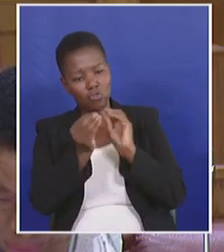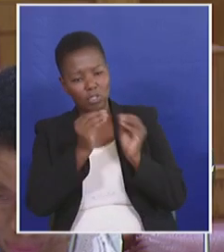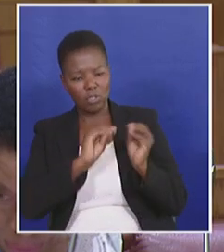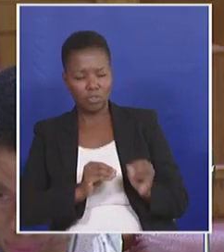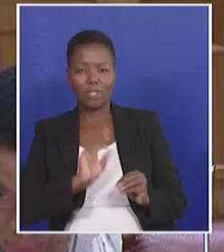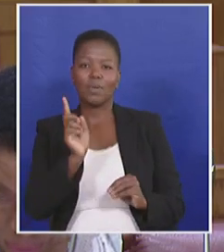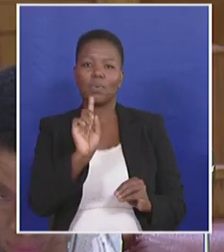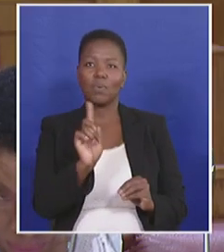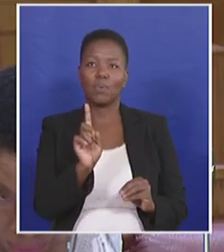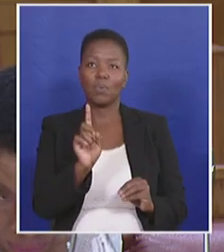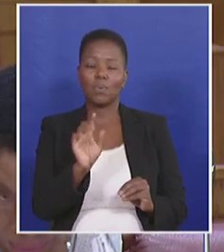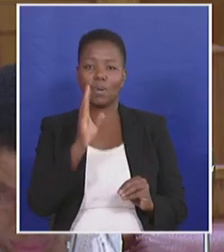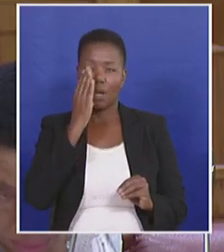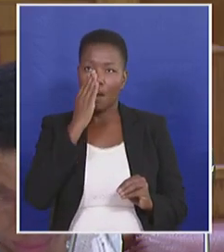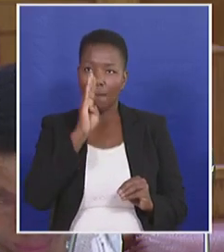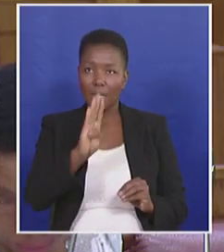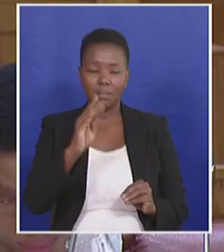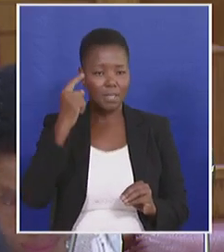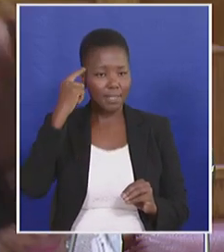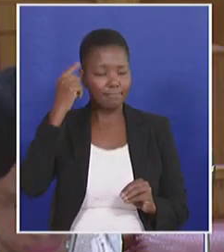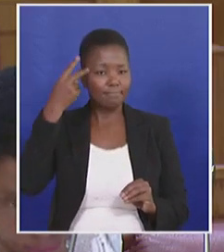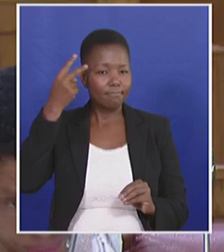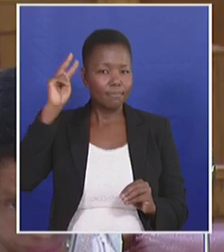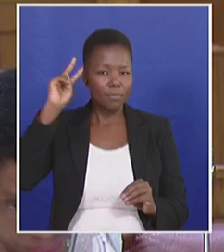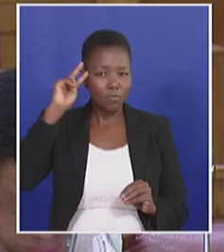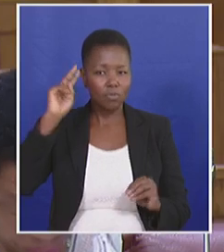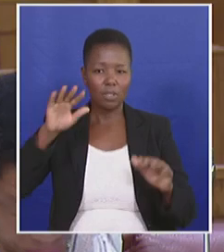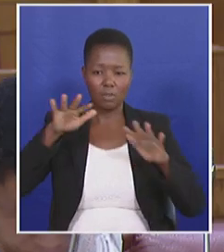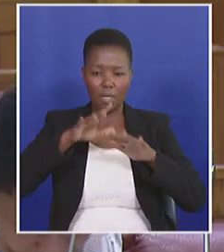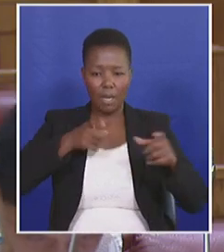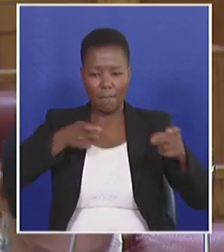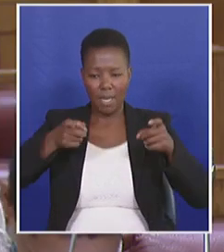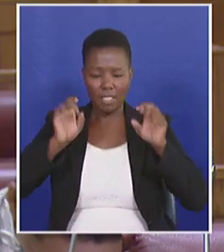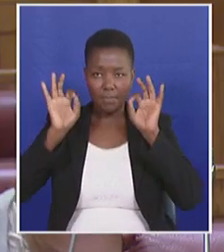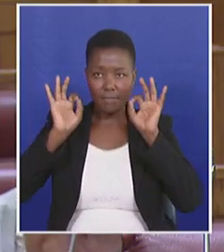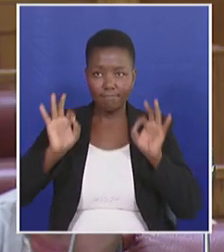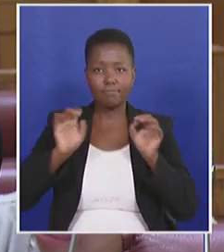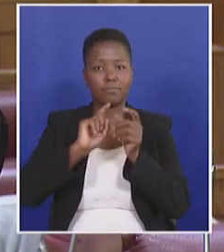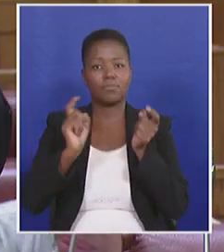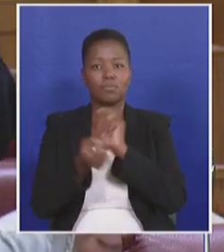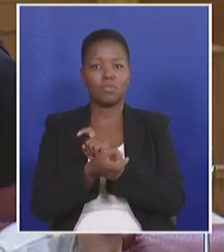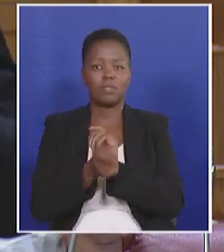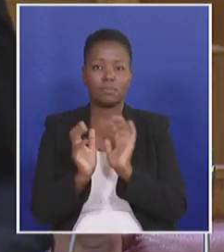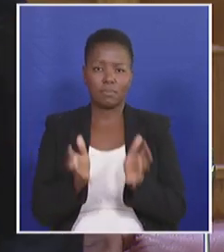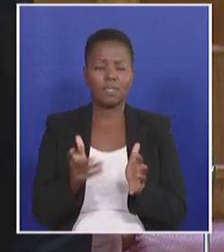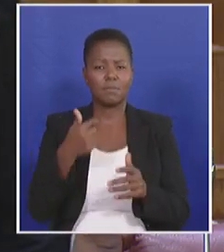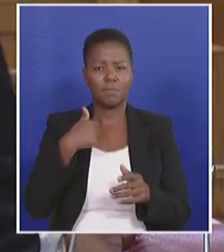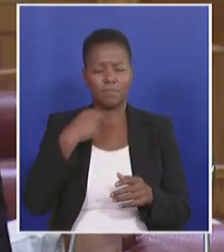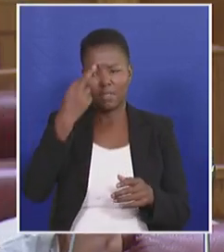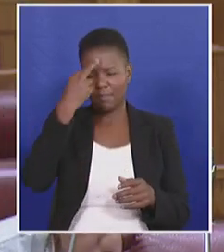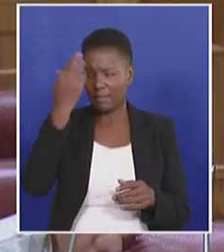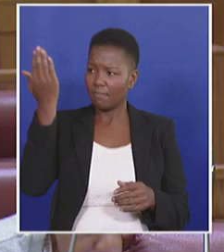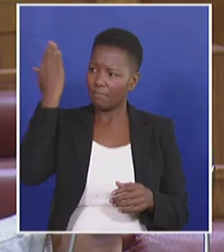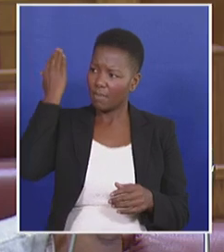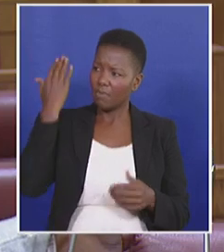about cultural change, it's about mind change, it's about change management in broader terms, and so it goes. I remember Madam Chair was asked